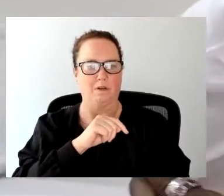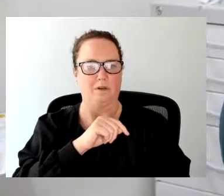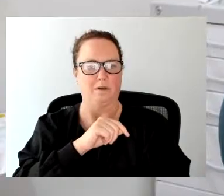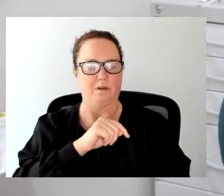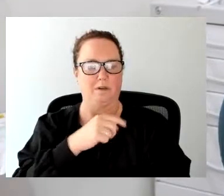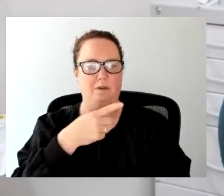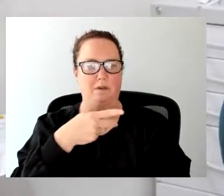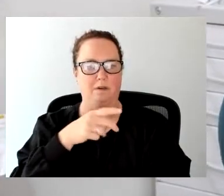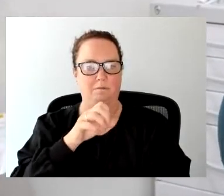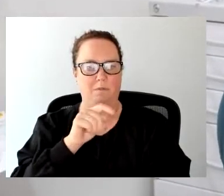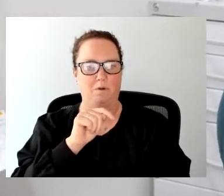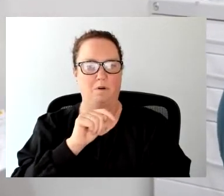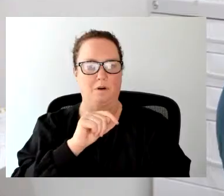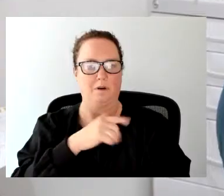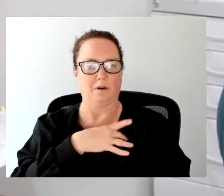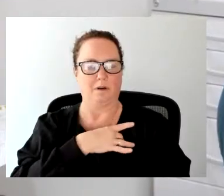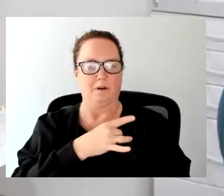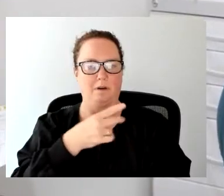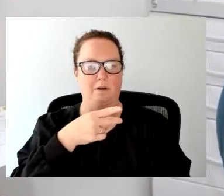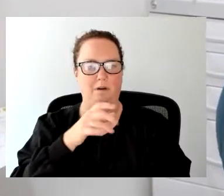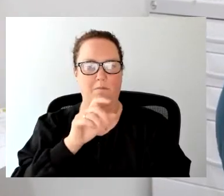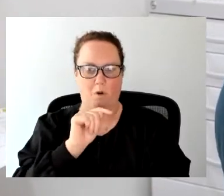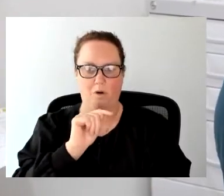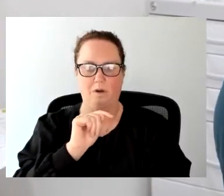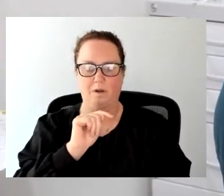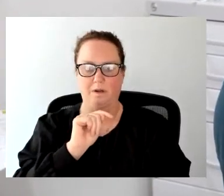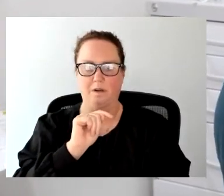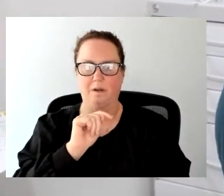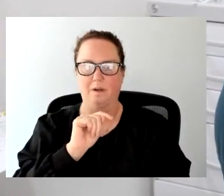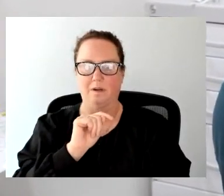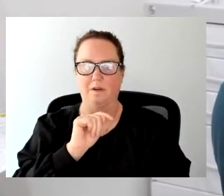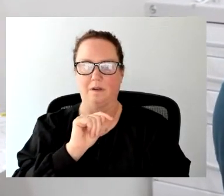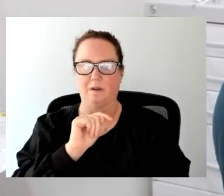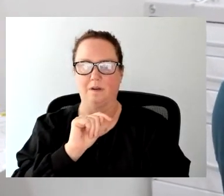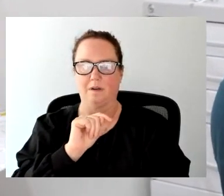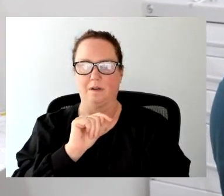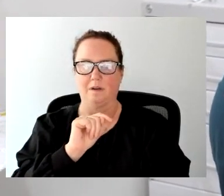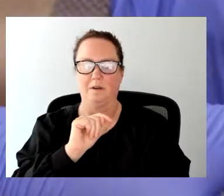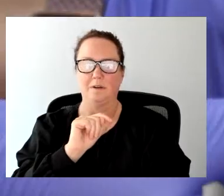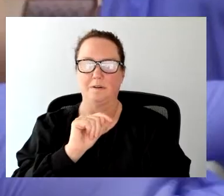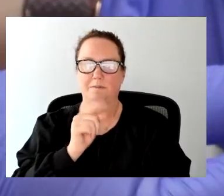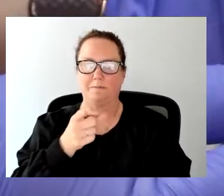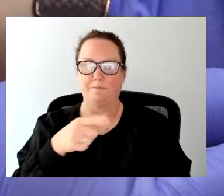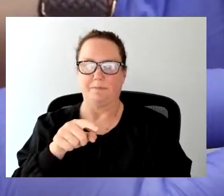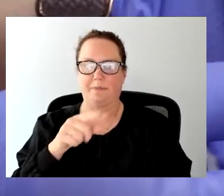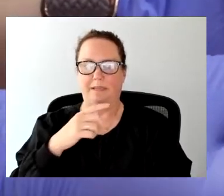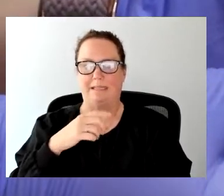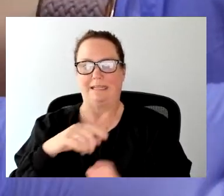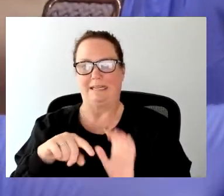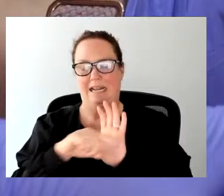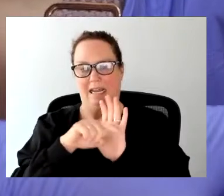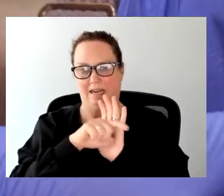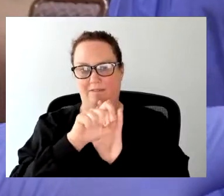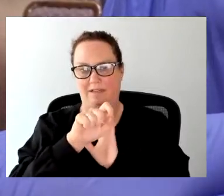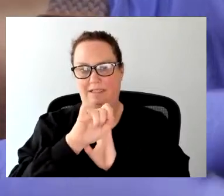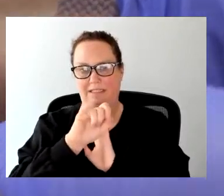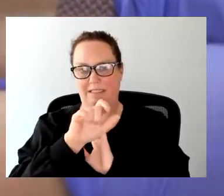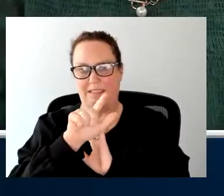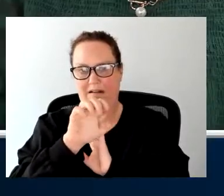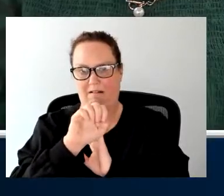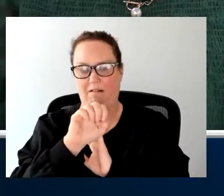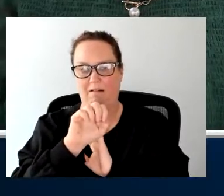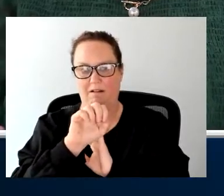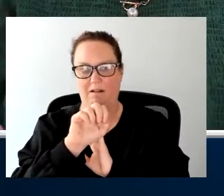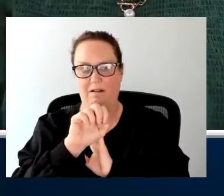Good question. Thank you for your question. Well, one of the disadvantages of sickling, when you're sickling,